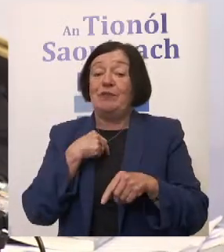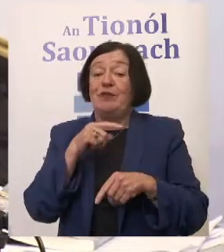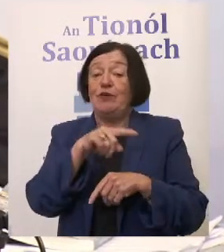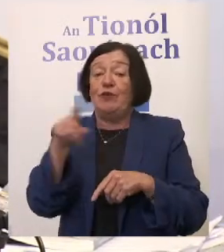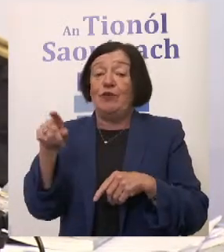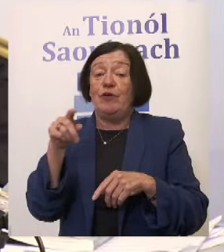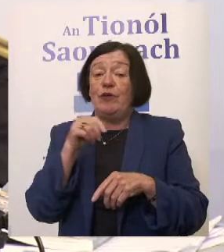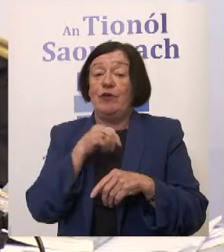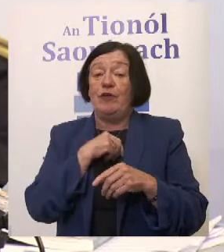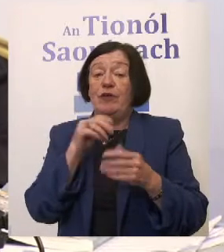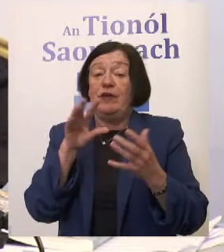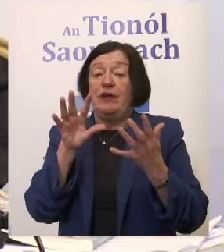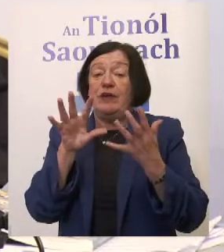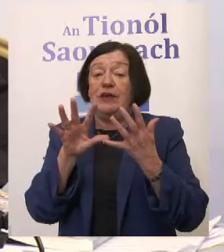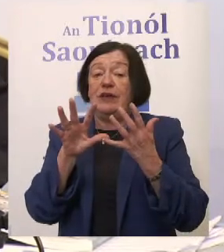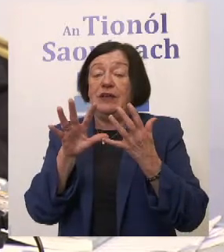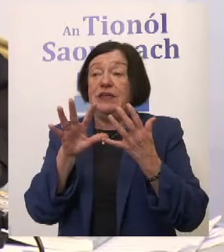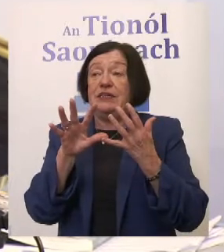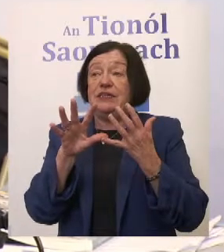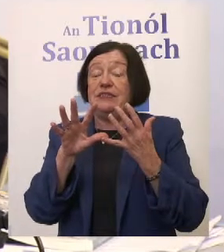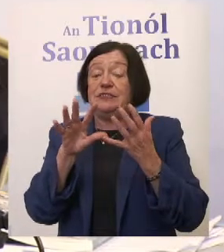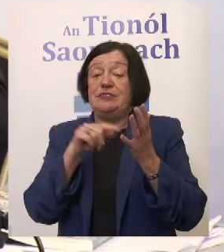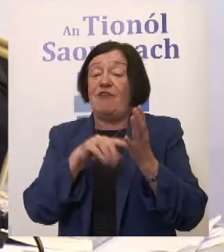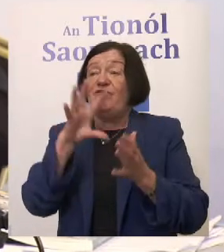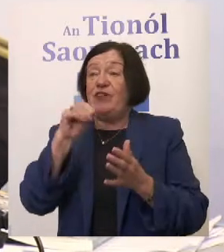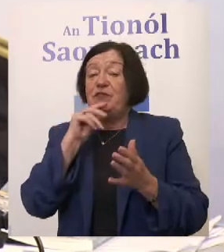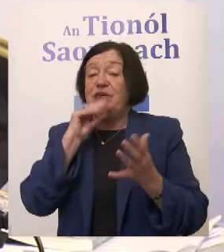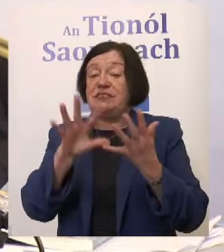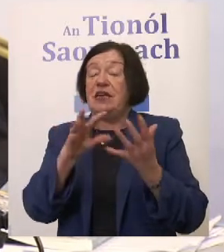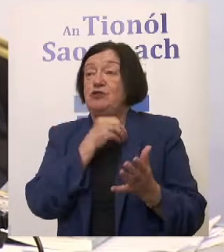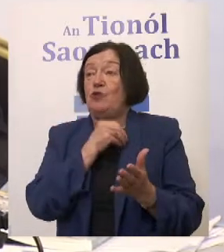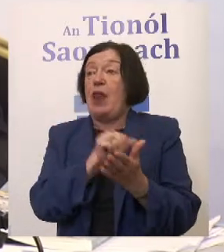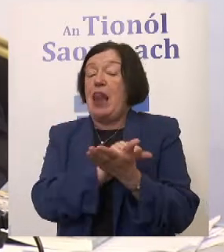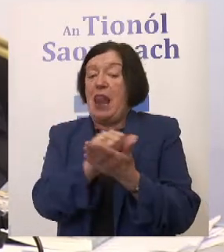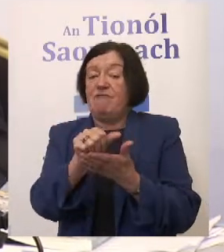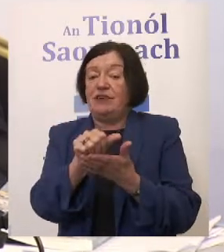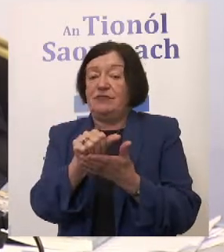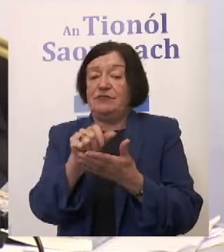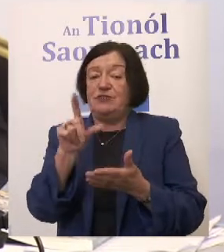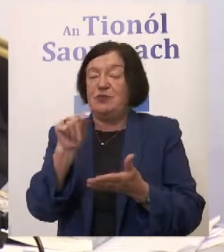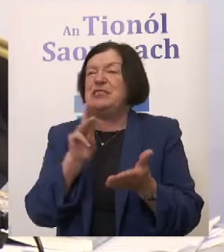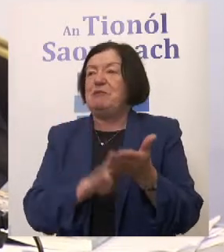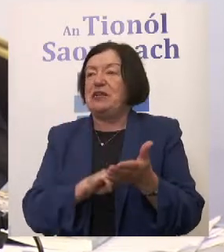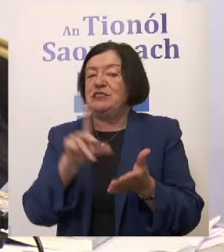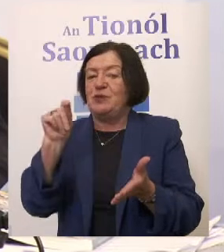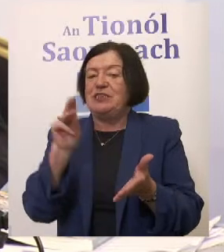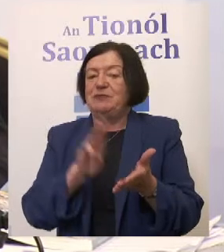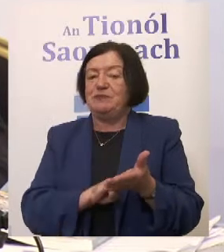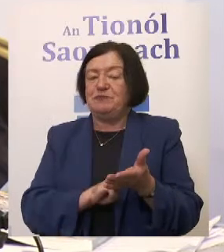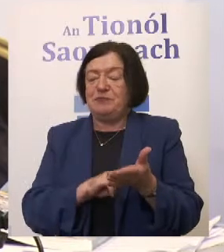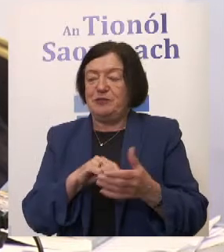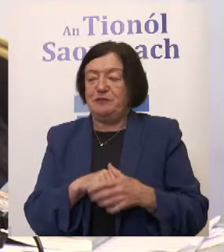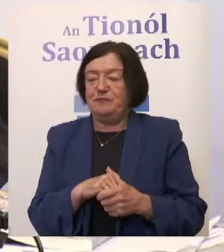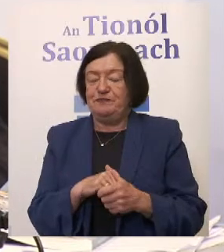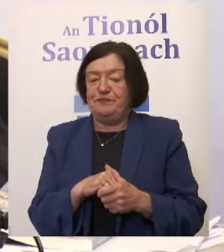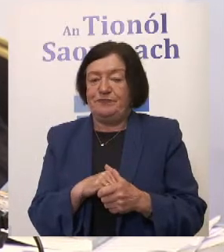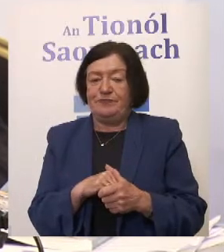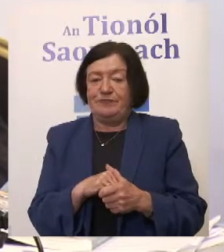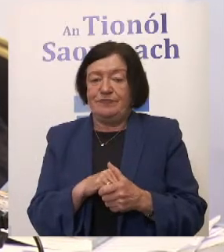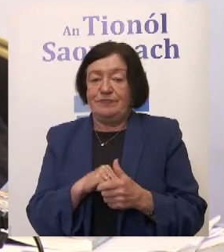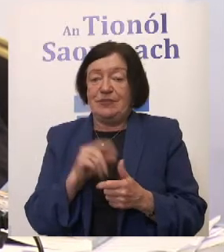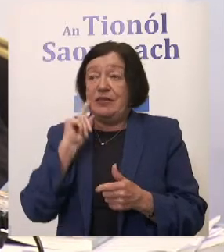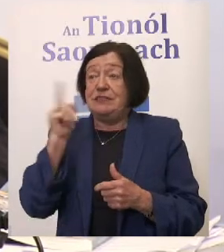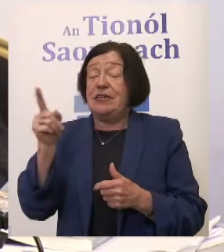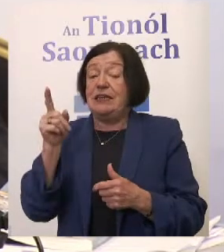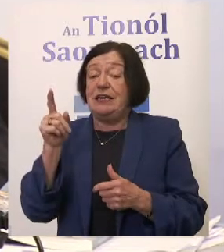those online at 10:50 a.m. That's in approximately about 20 minutes' time. So we'll see you